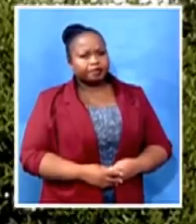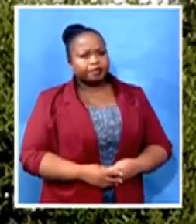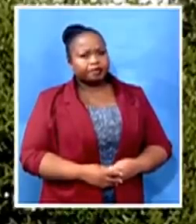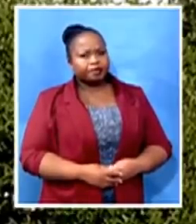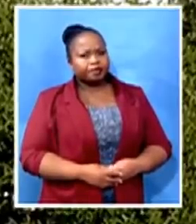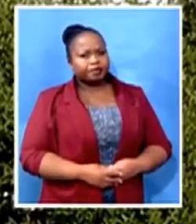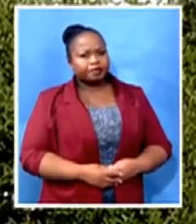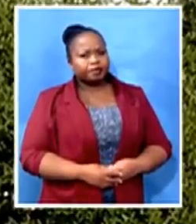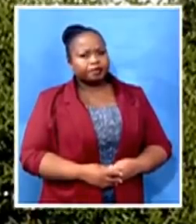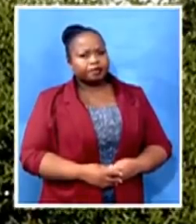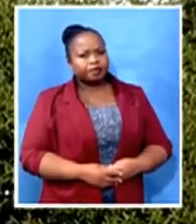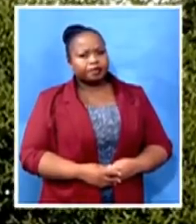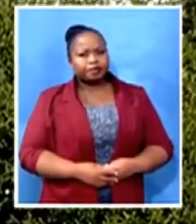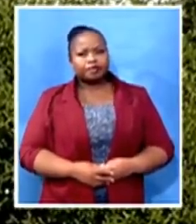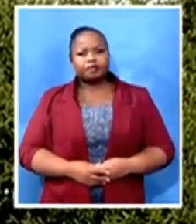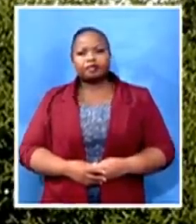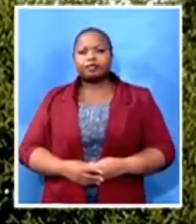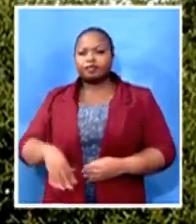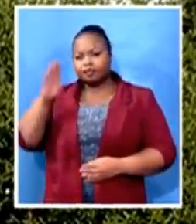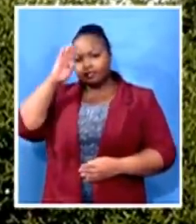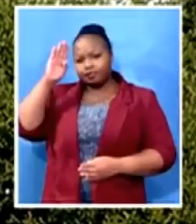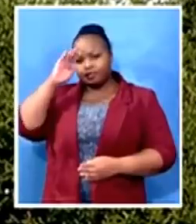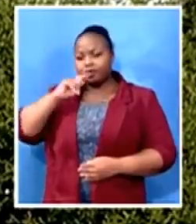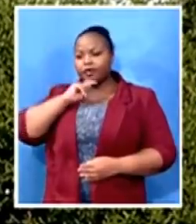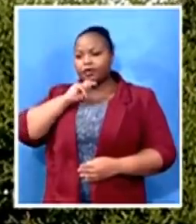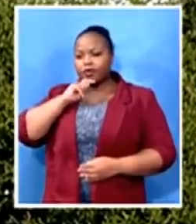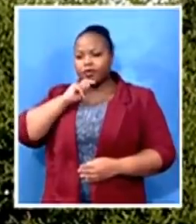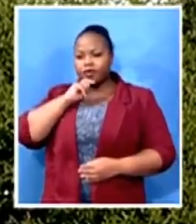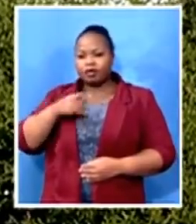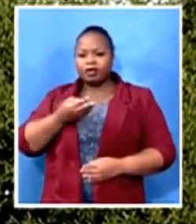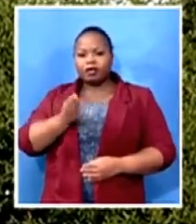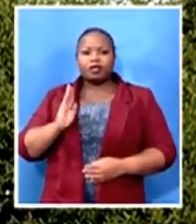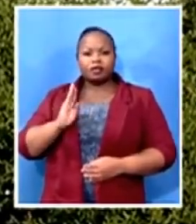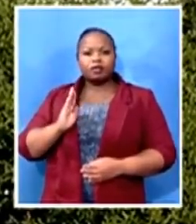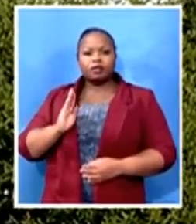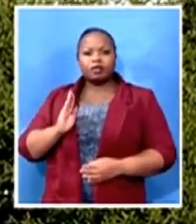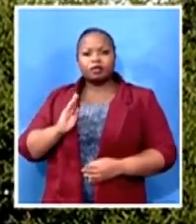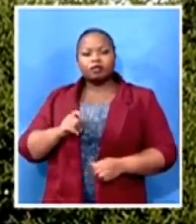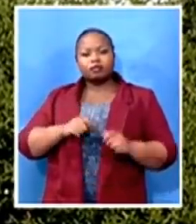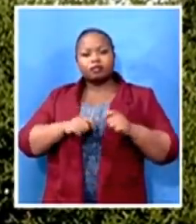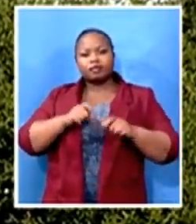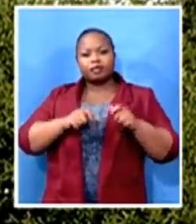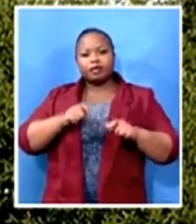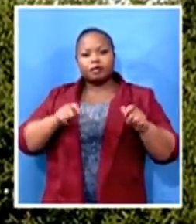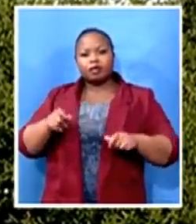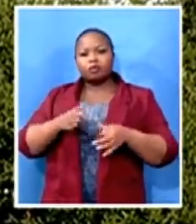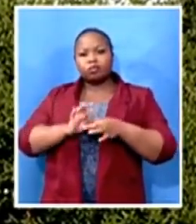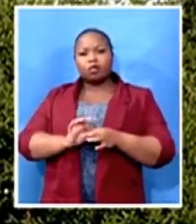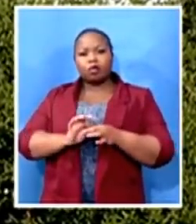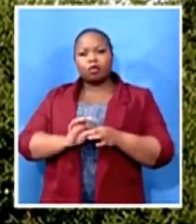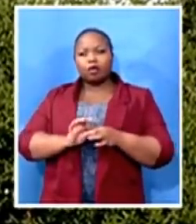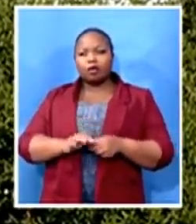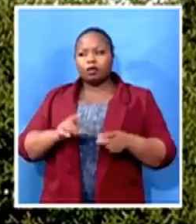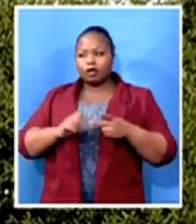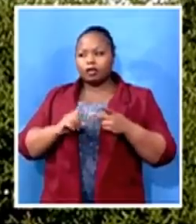A very good morning to you, Desiree, and to the scores upon scores of our viewers. Indeed, you are coming to us in East London, where a moment after,